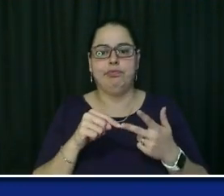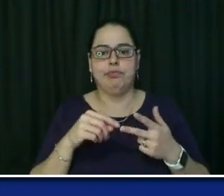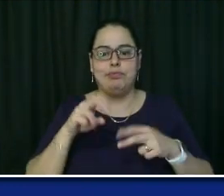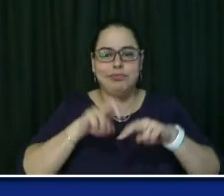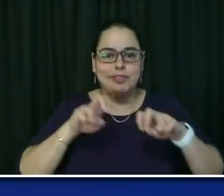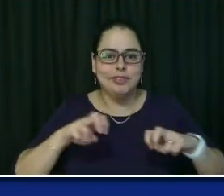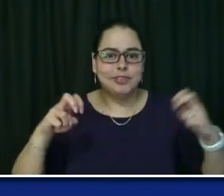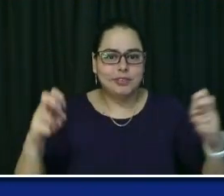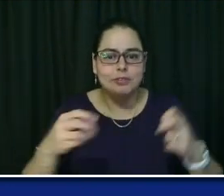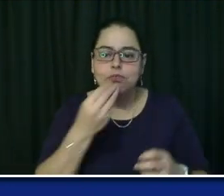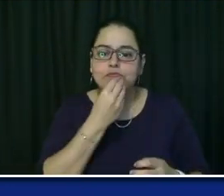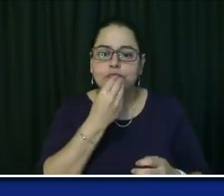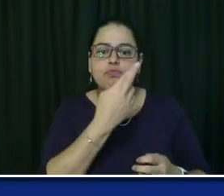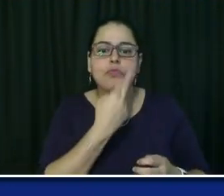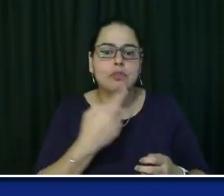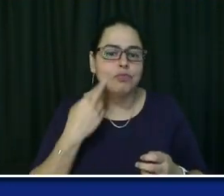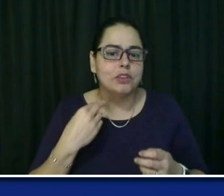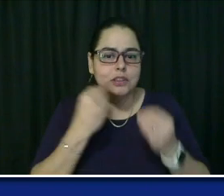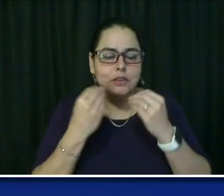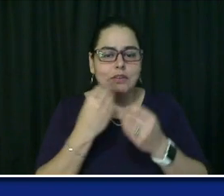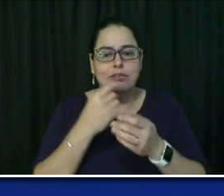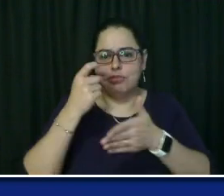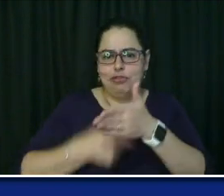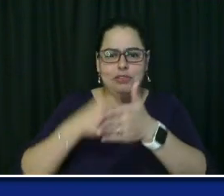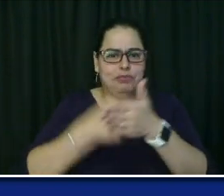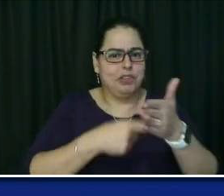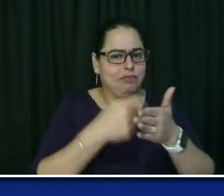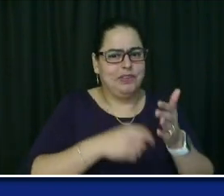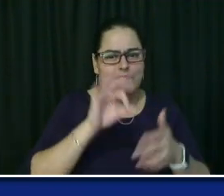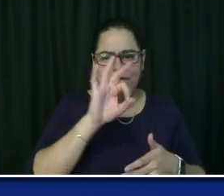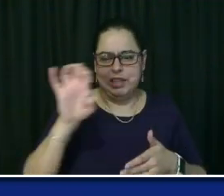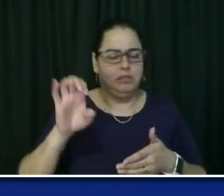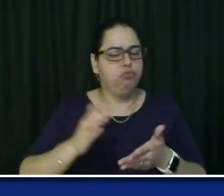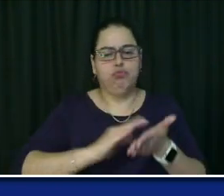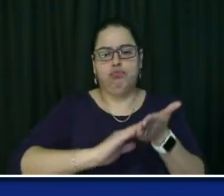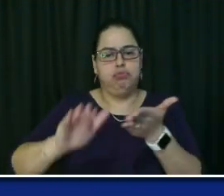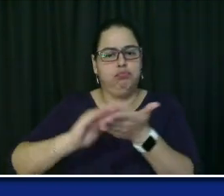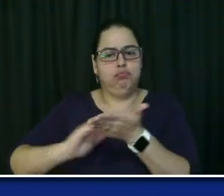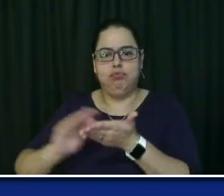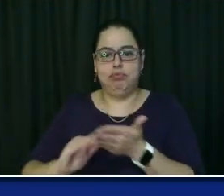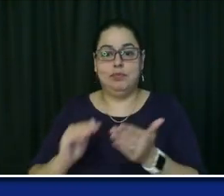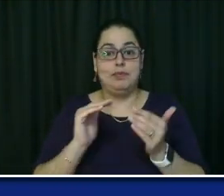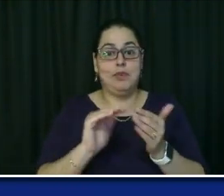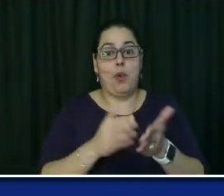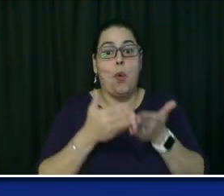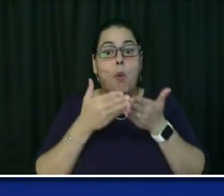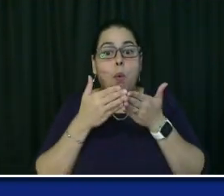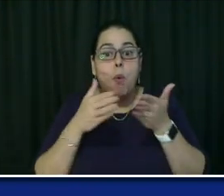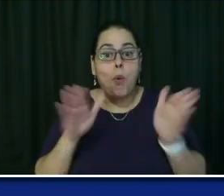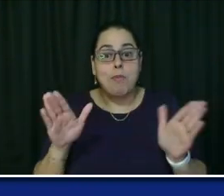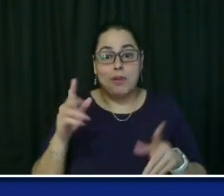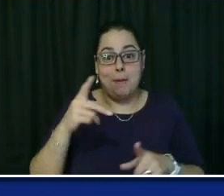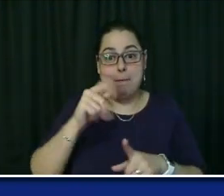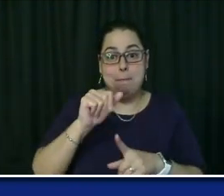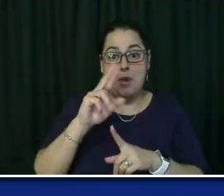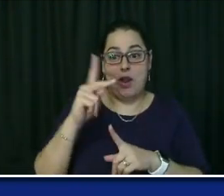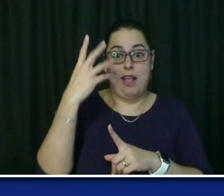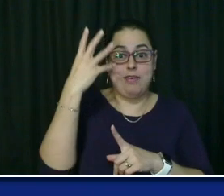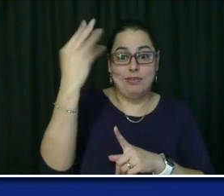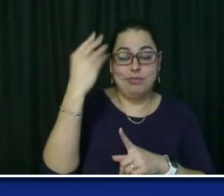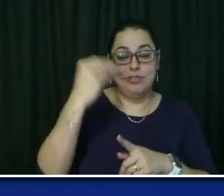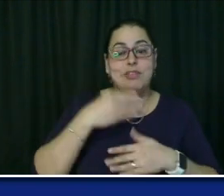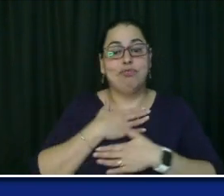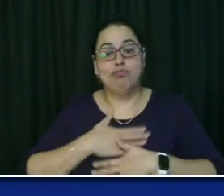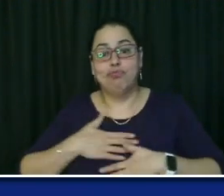started to open our parks for recreation that was allowed to take place. Our residents were dying to get outside. We did a couple of